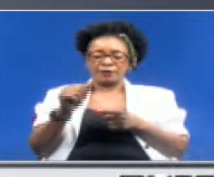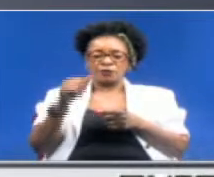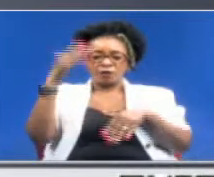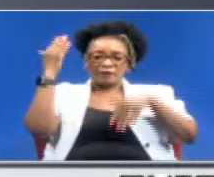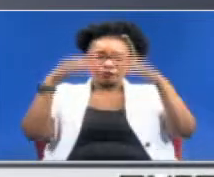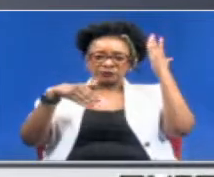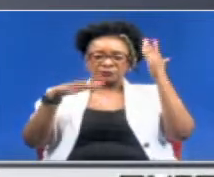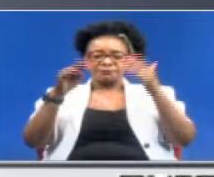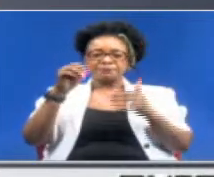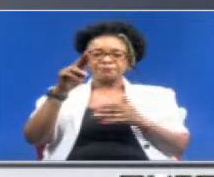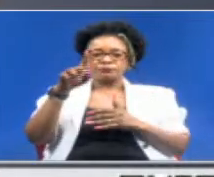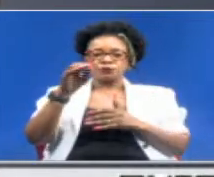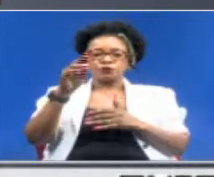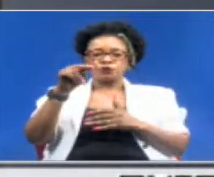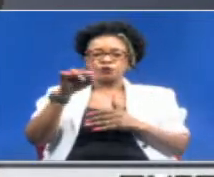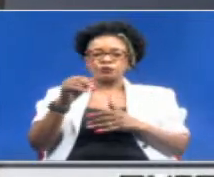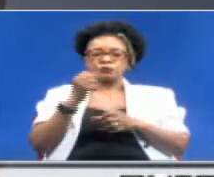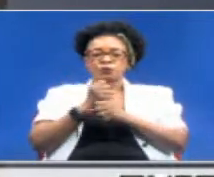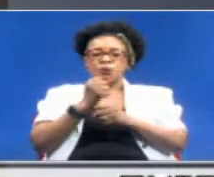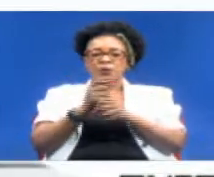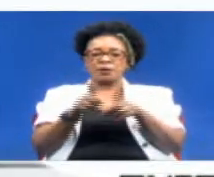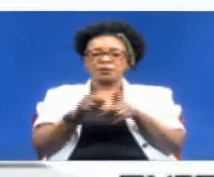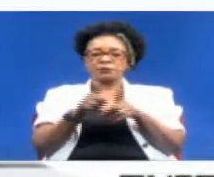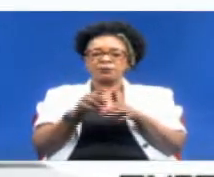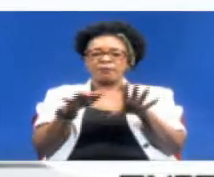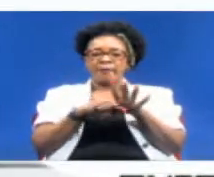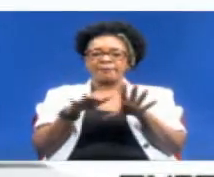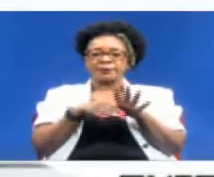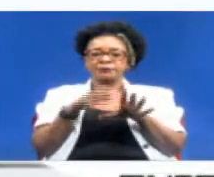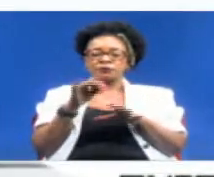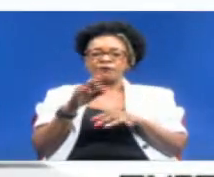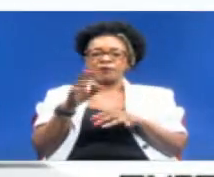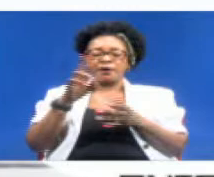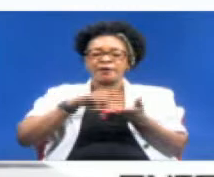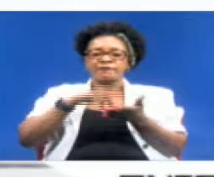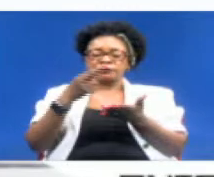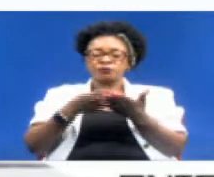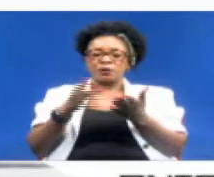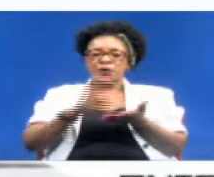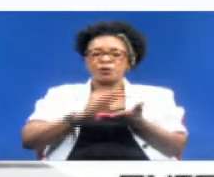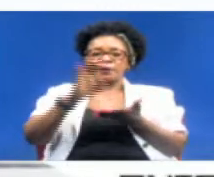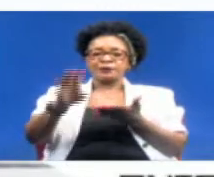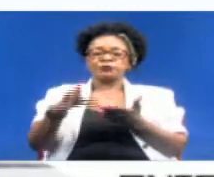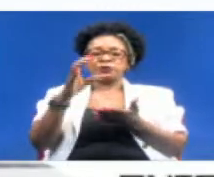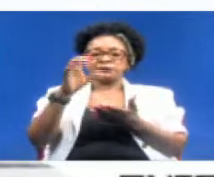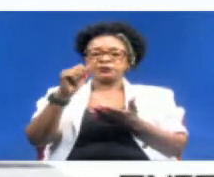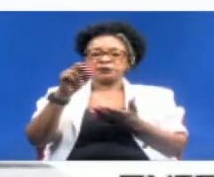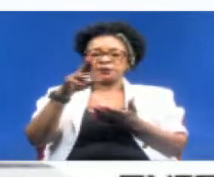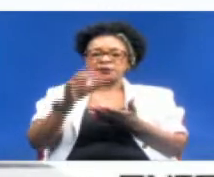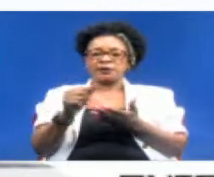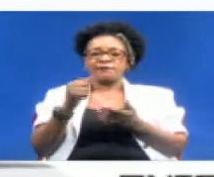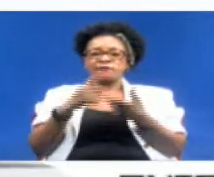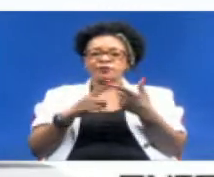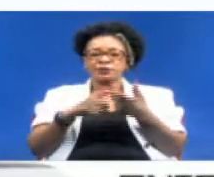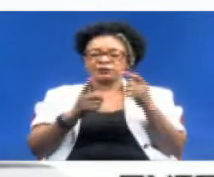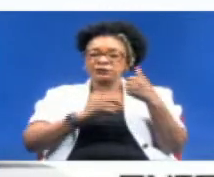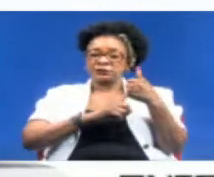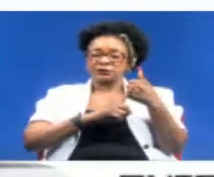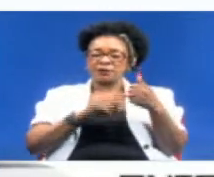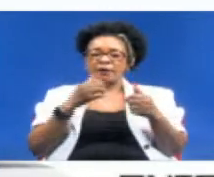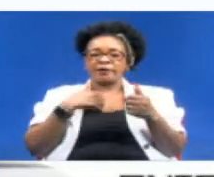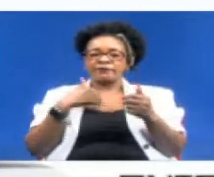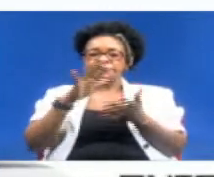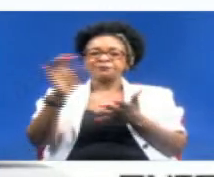has previously worked as a member of the Commission of Revenue Allocation, also known as CRA, for 6 years following his appointment